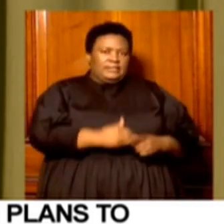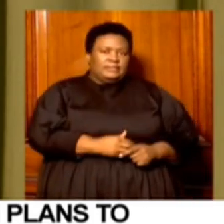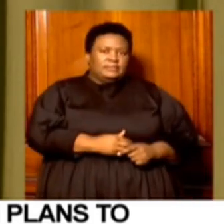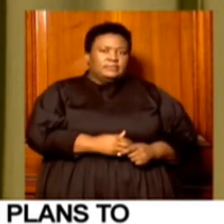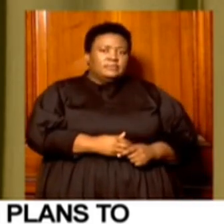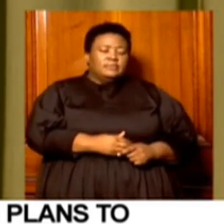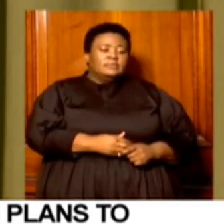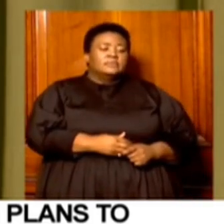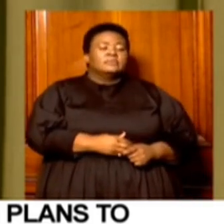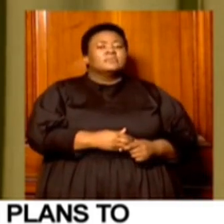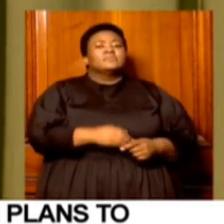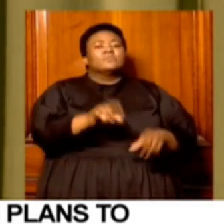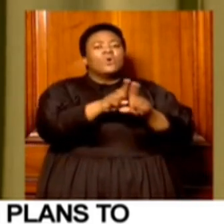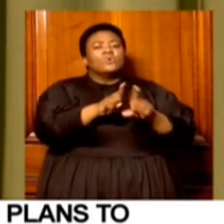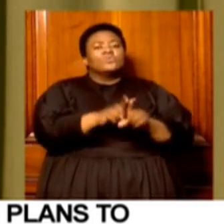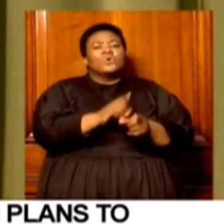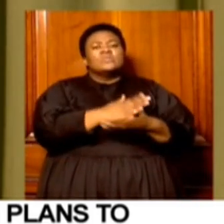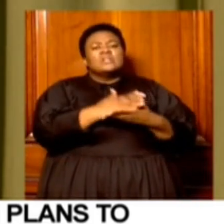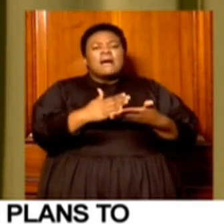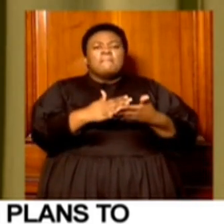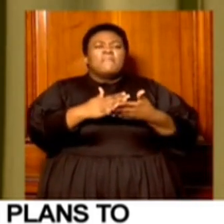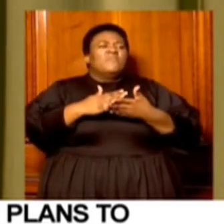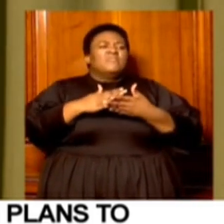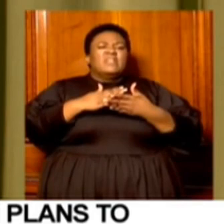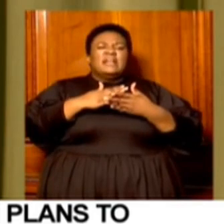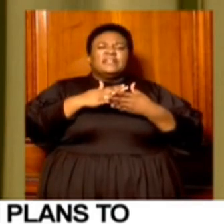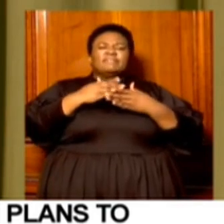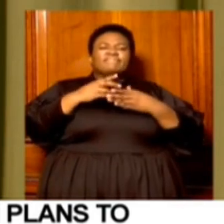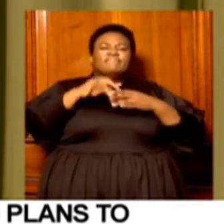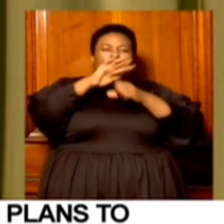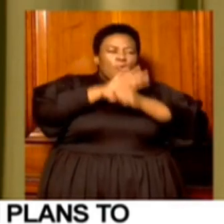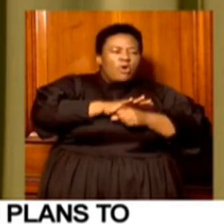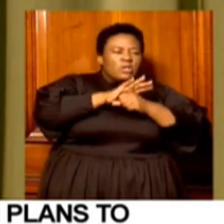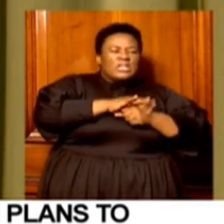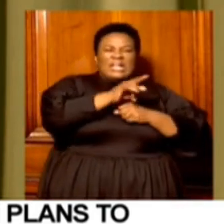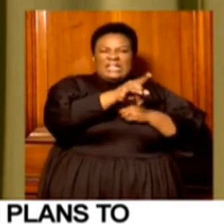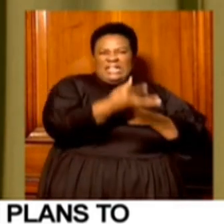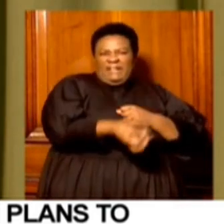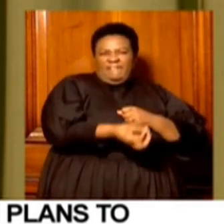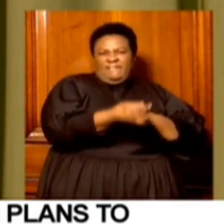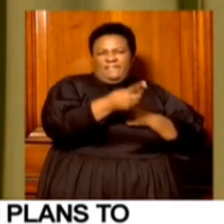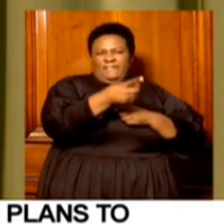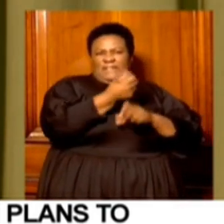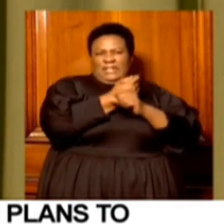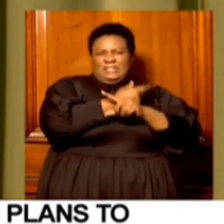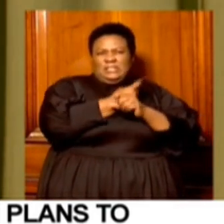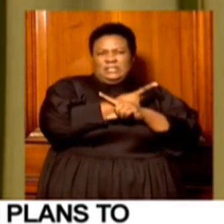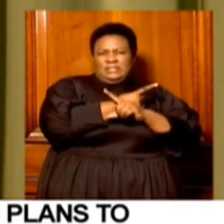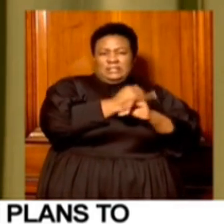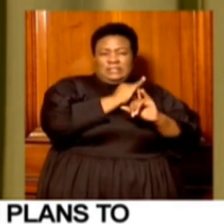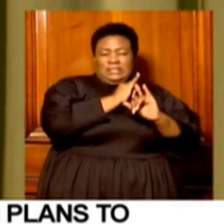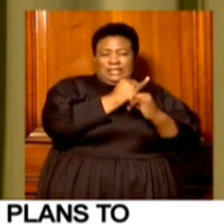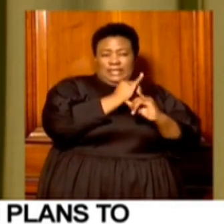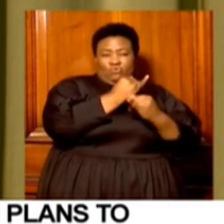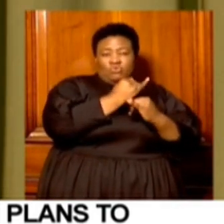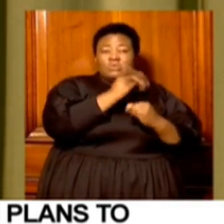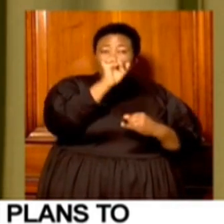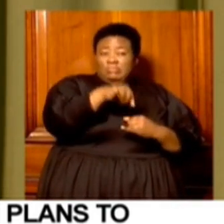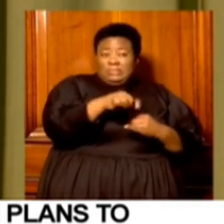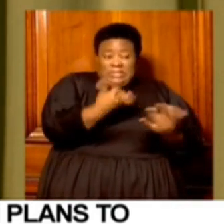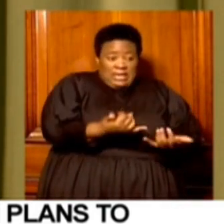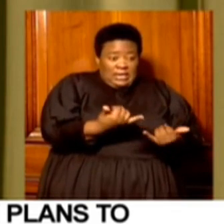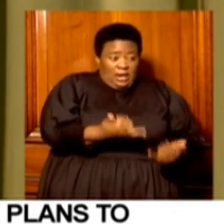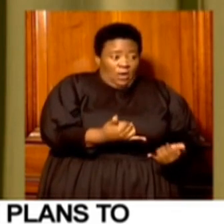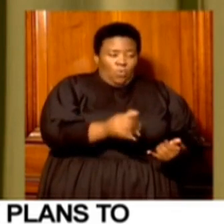even alleviate some of the pressures that are there in terms of the taxi industry. Because even now, you